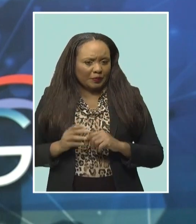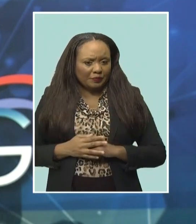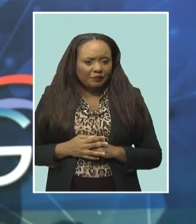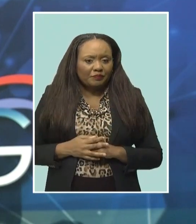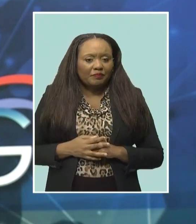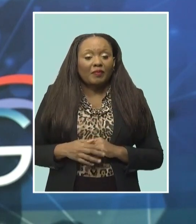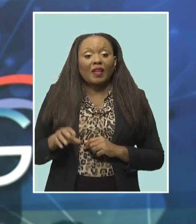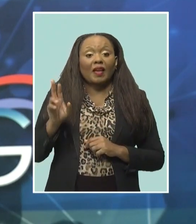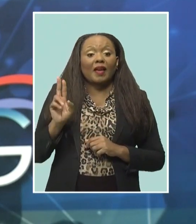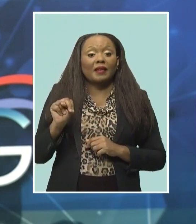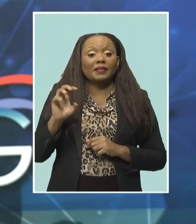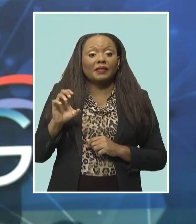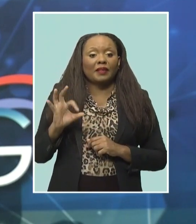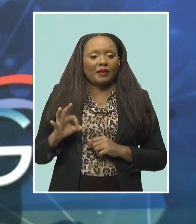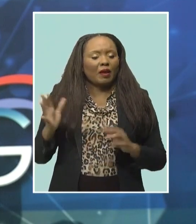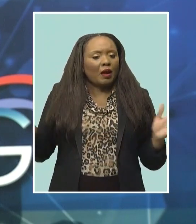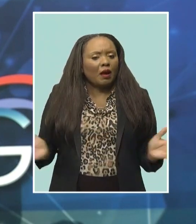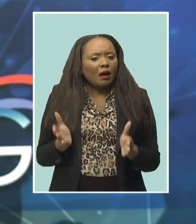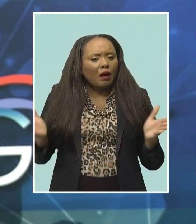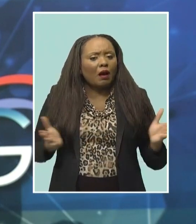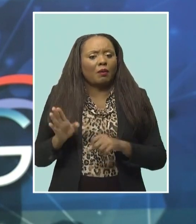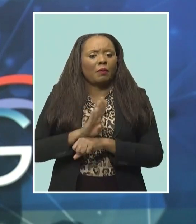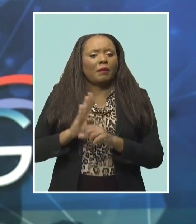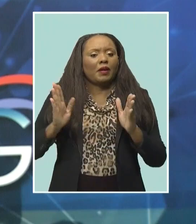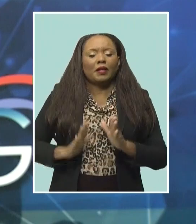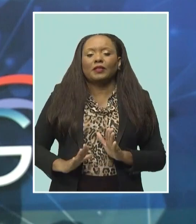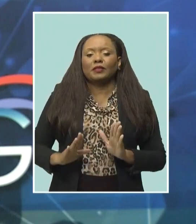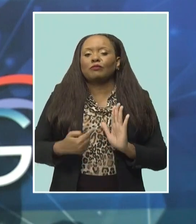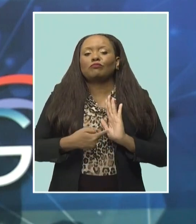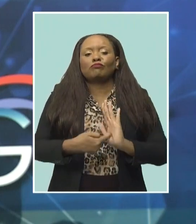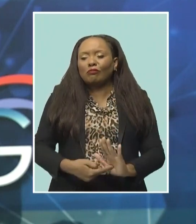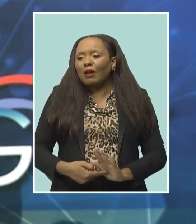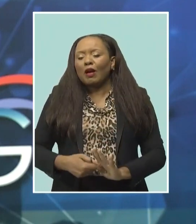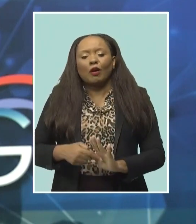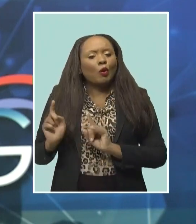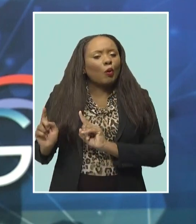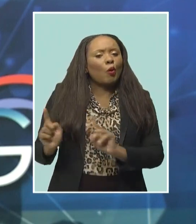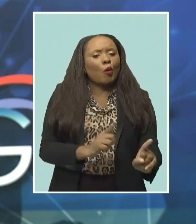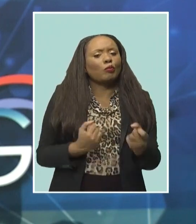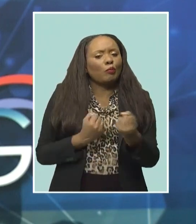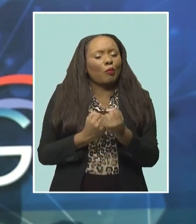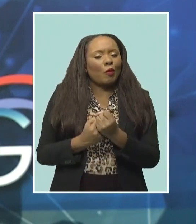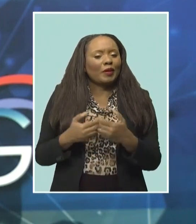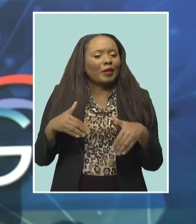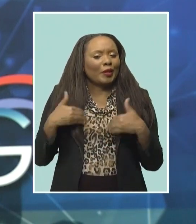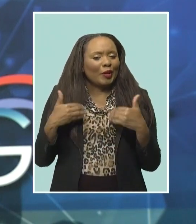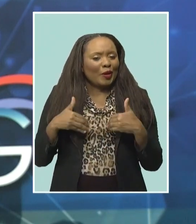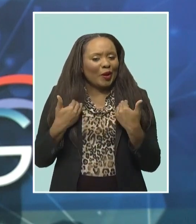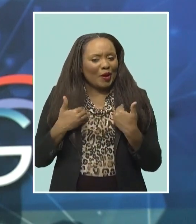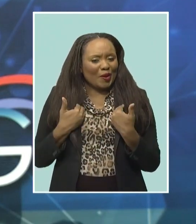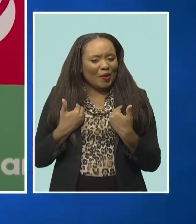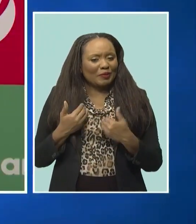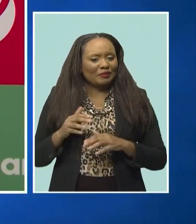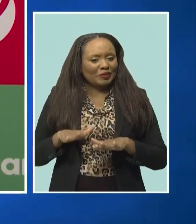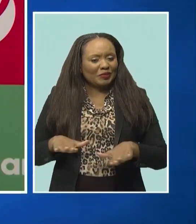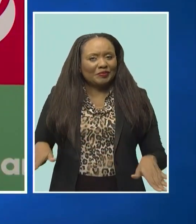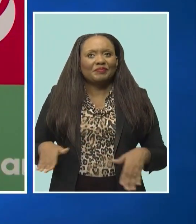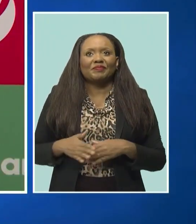driving. The reality is, there are a number of ways for people to get home from partying or when they've had a few